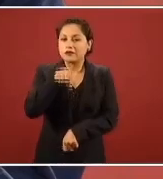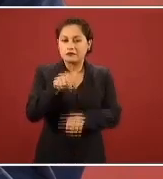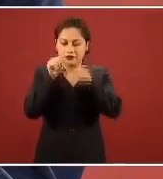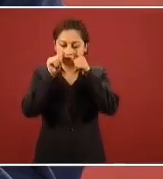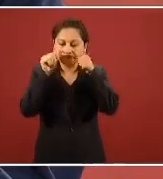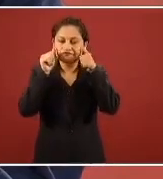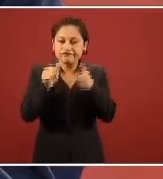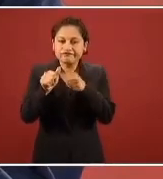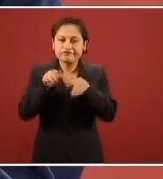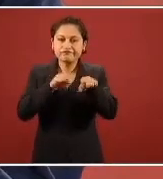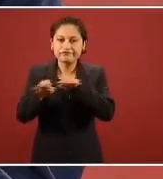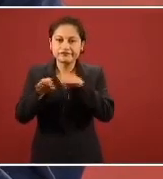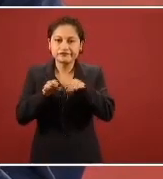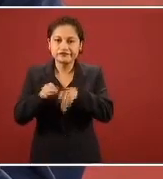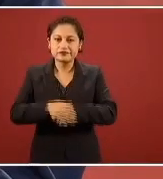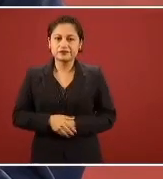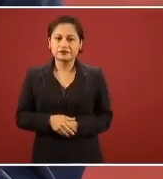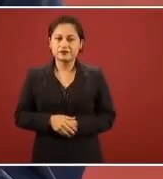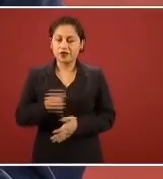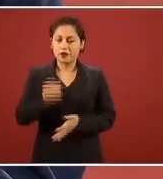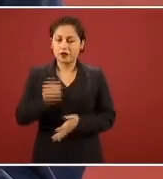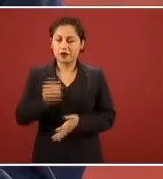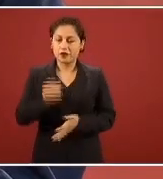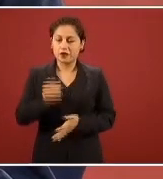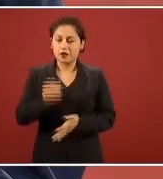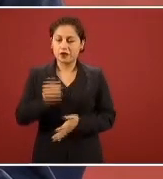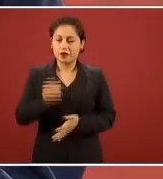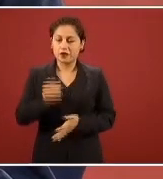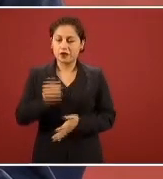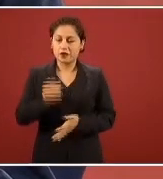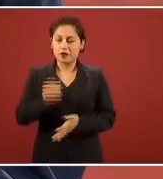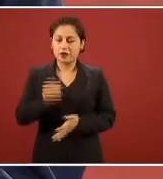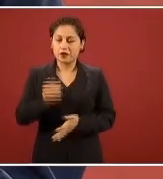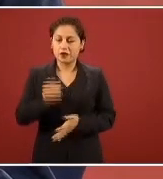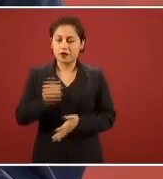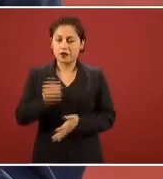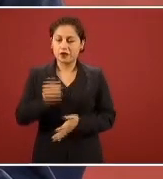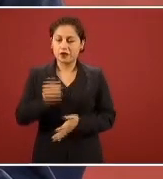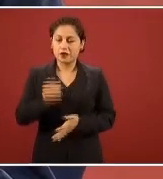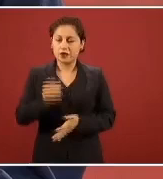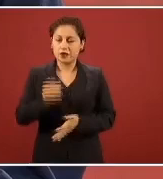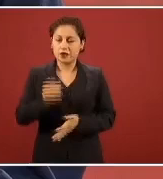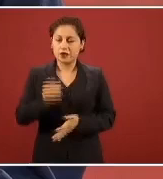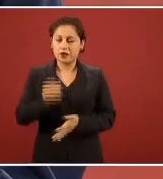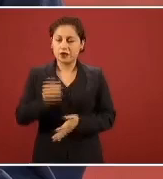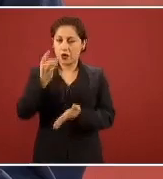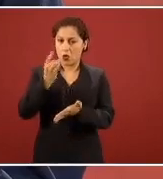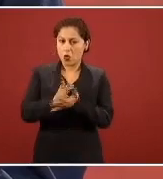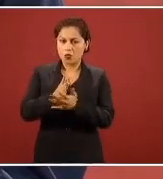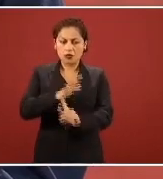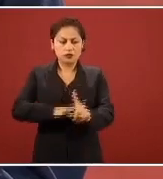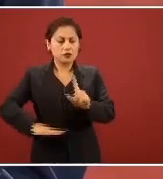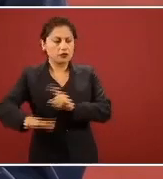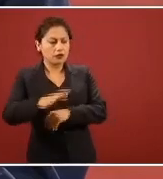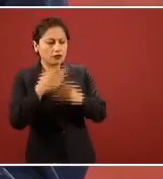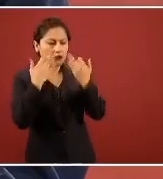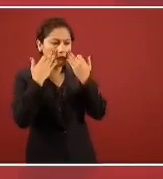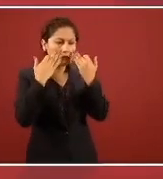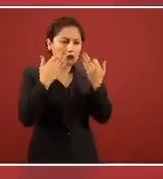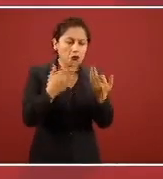no es el análisis de la realidad. And it is not an analysis of reality.